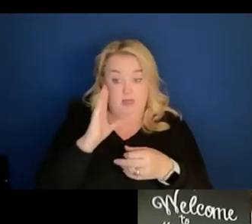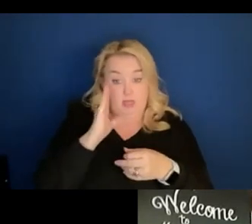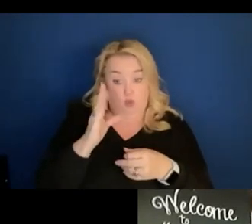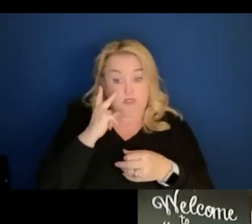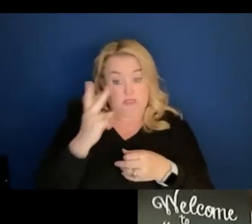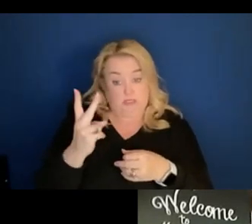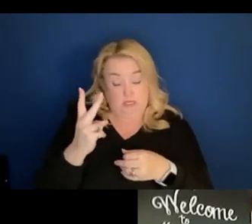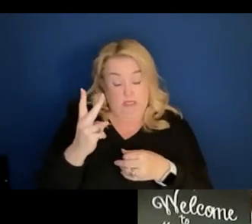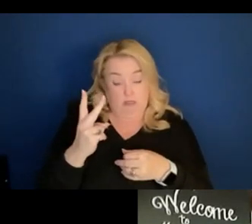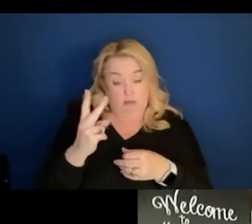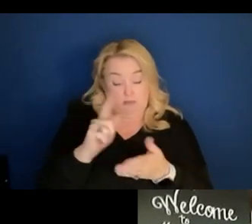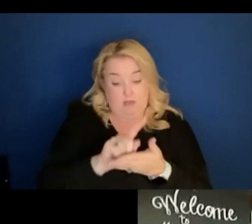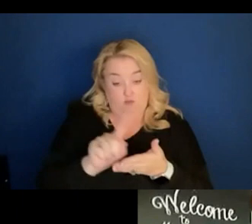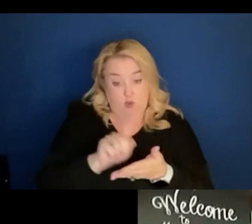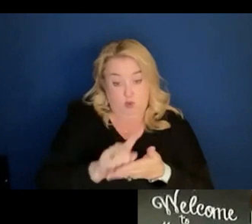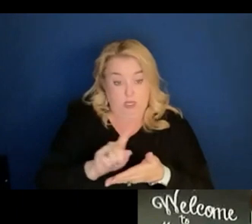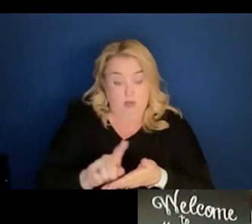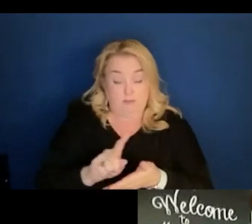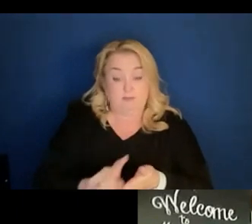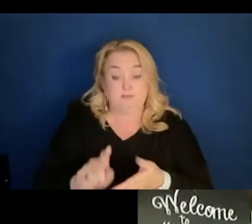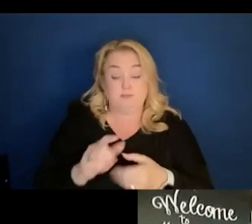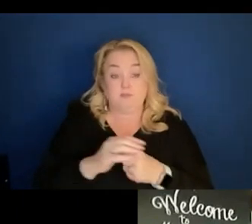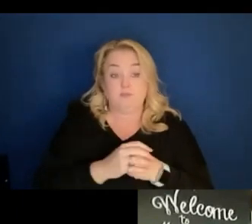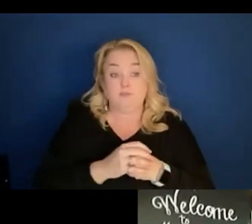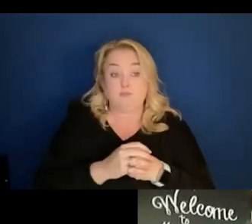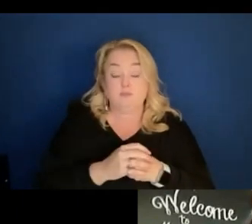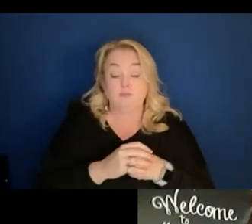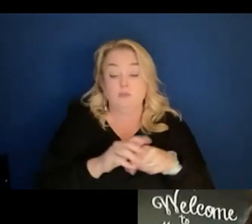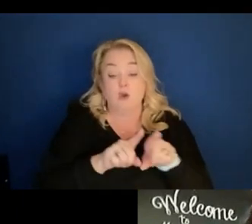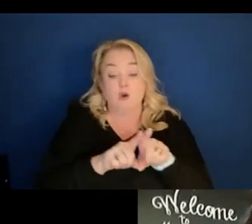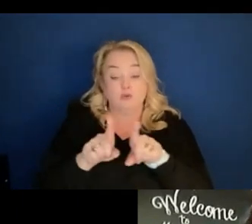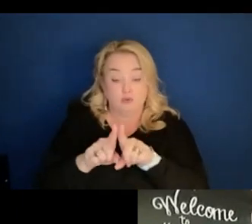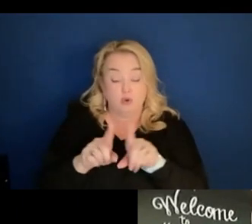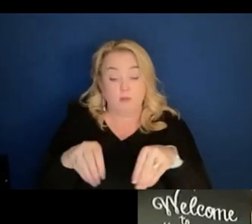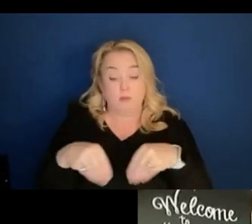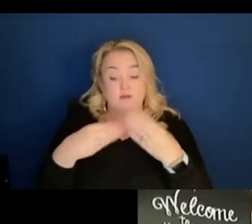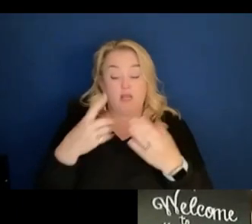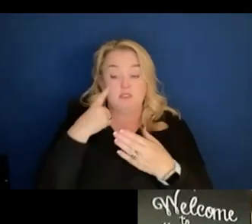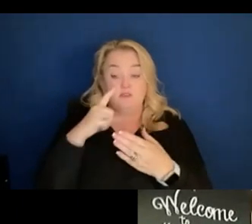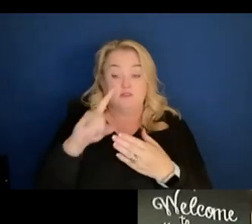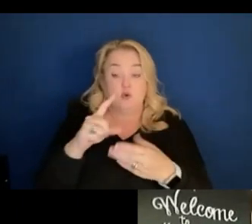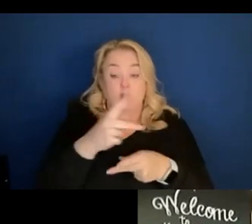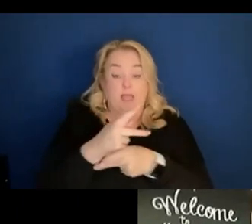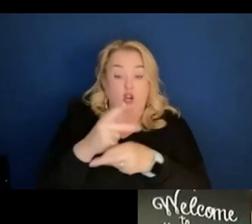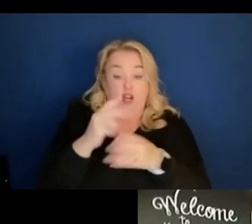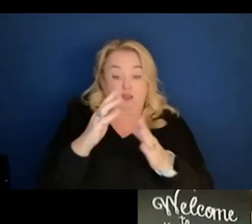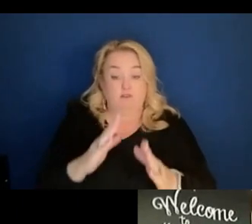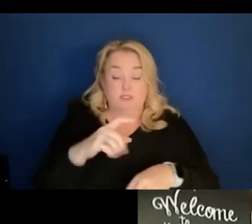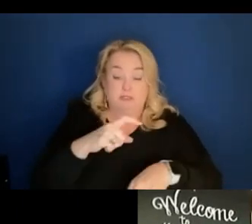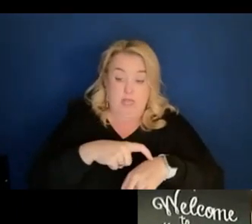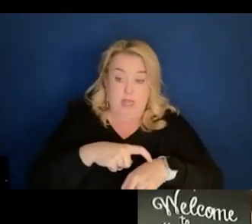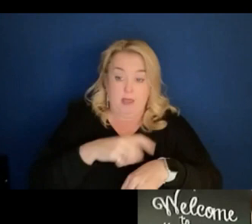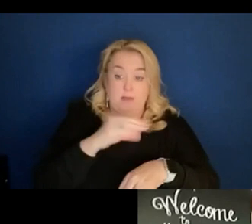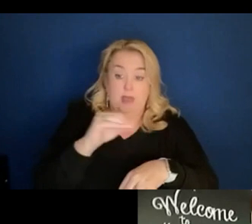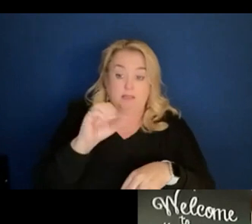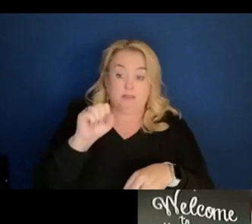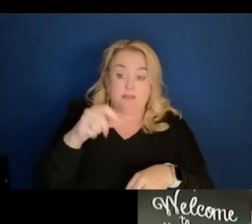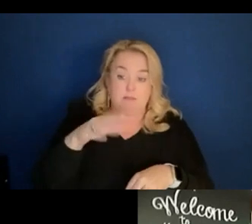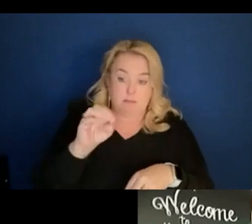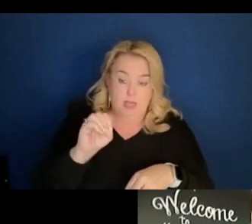regularly during the week. It also provides for caregivers the time and the space for